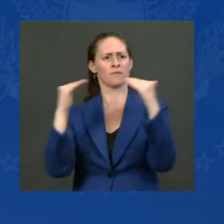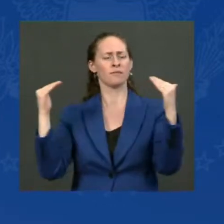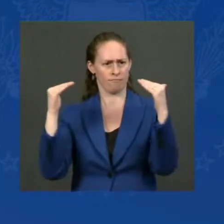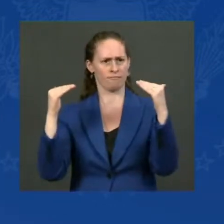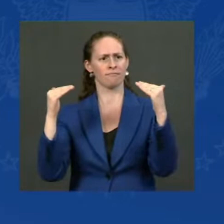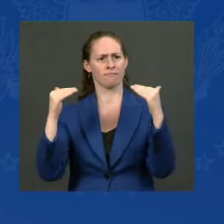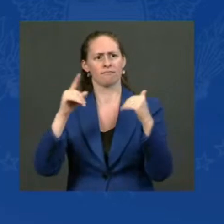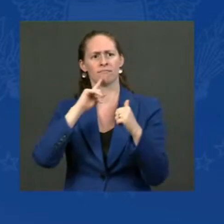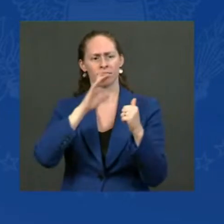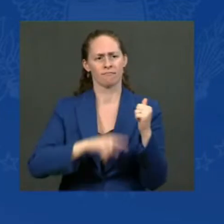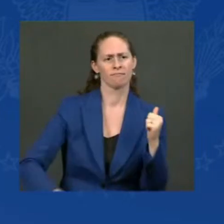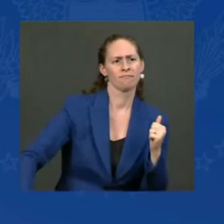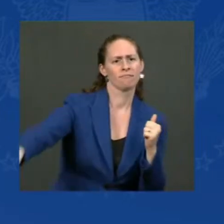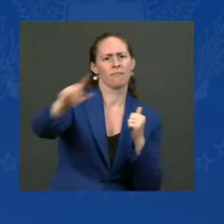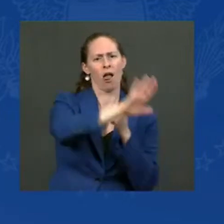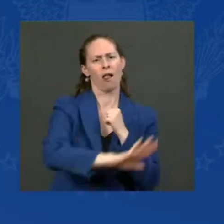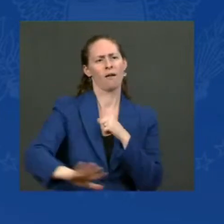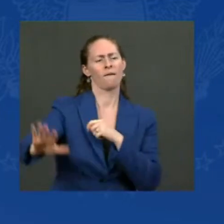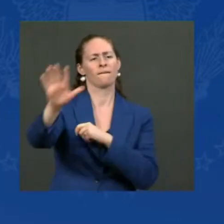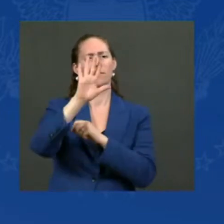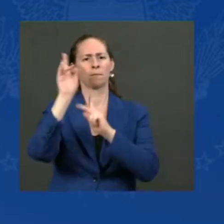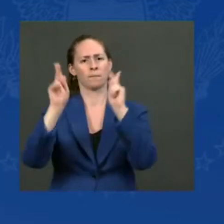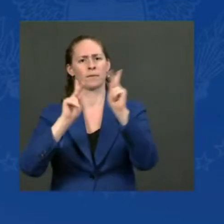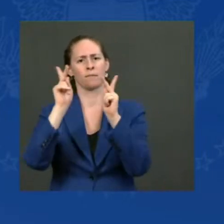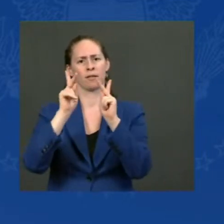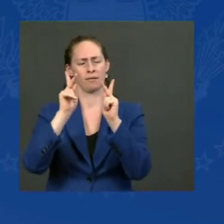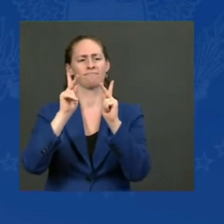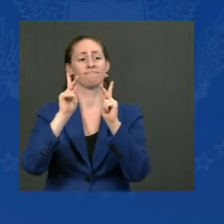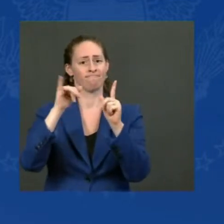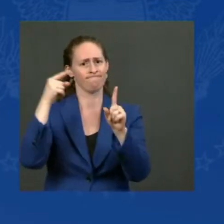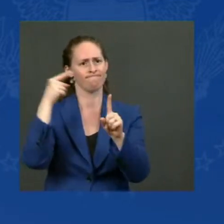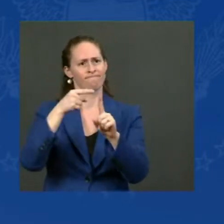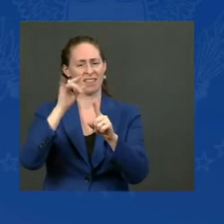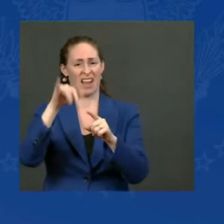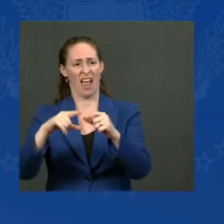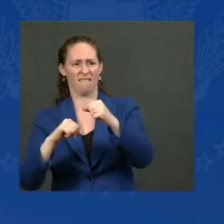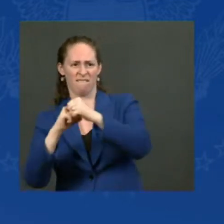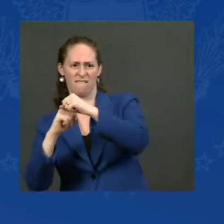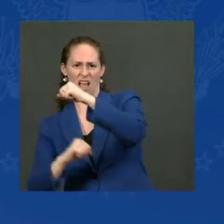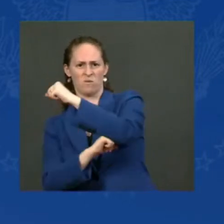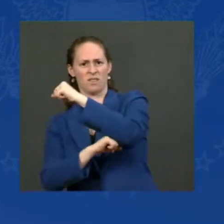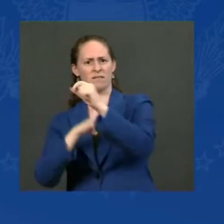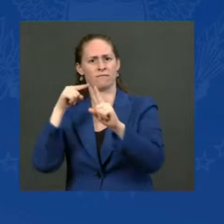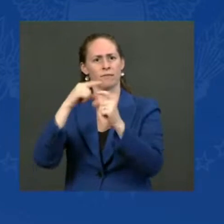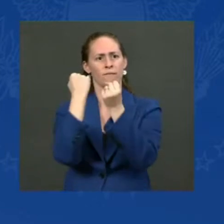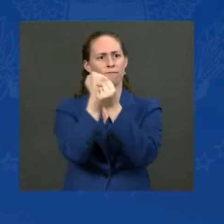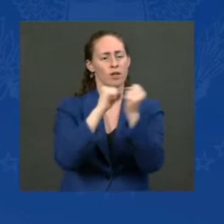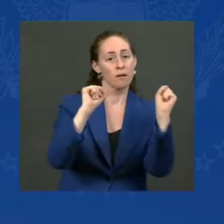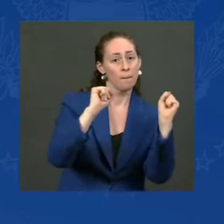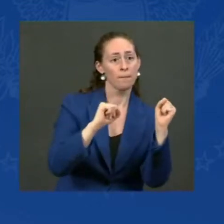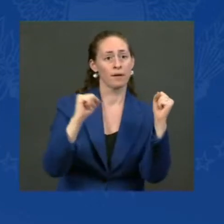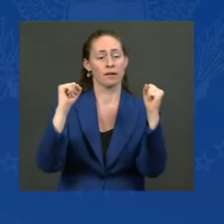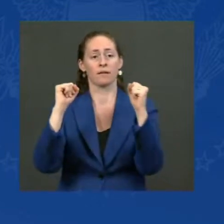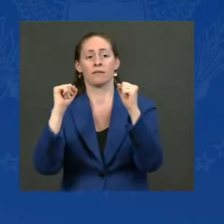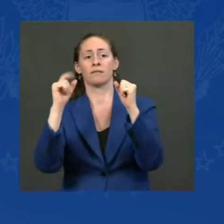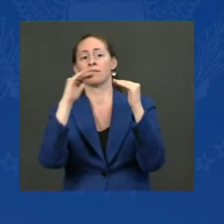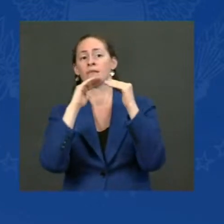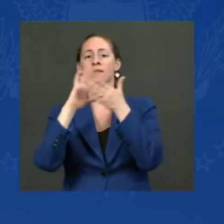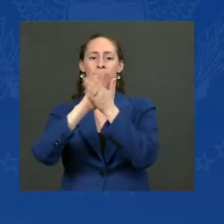all members of the human family is the foundation of freedom, justice, and peace in the world."